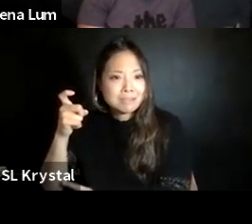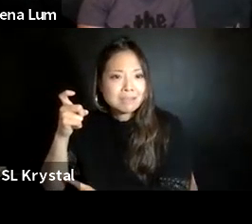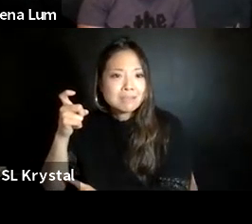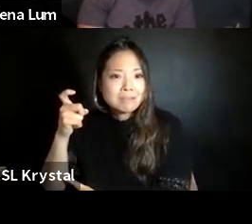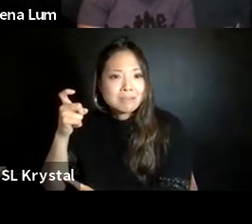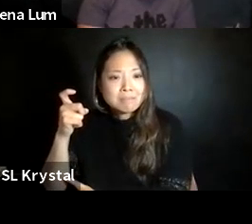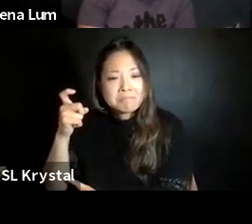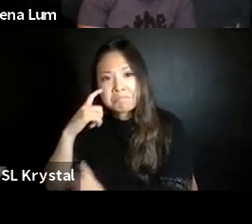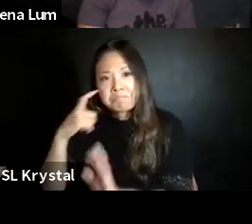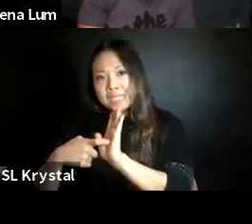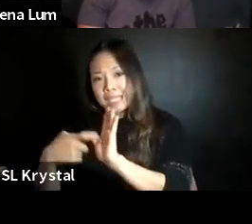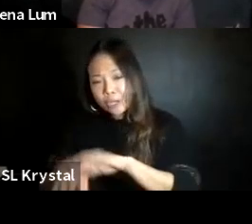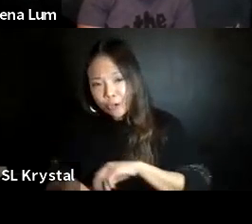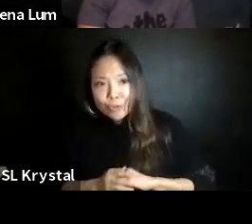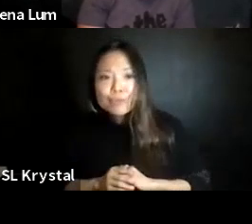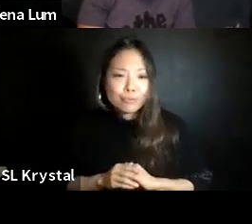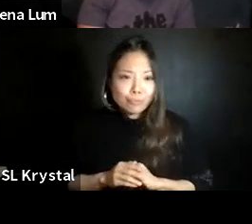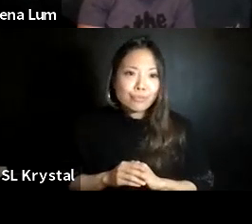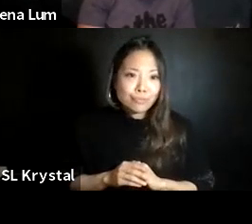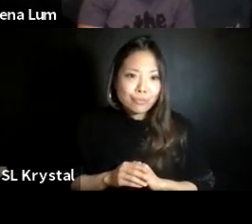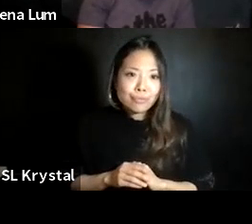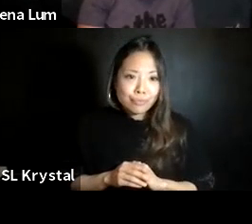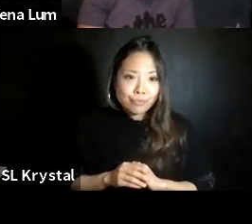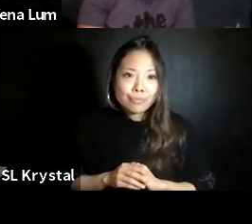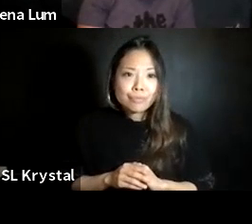Yeah, I think I was trying to think about Mr.